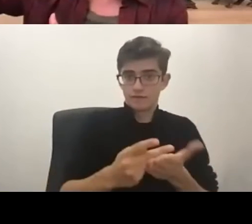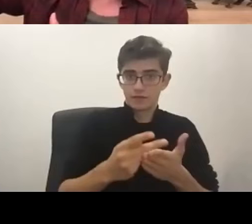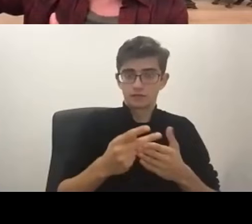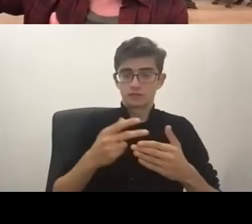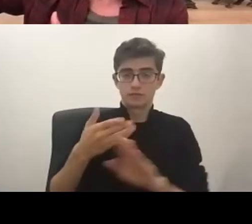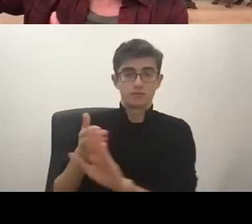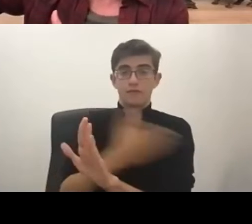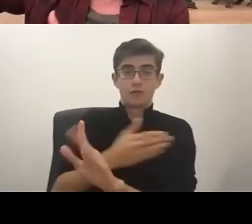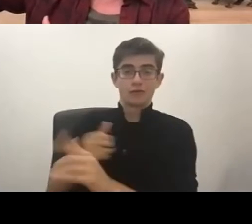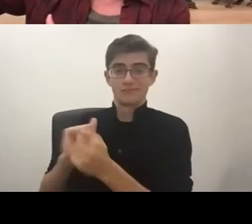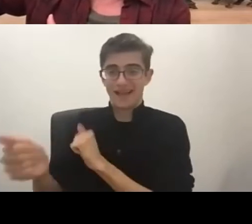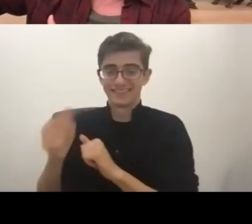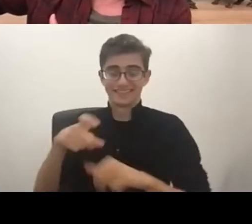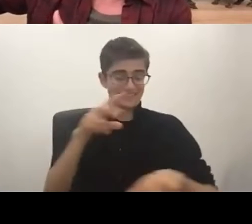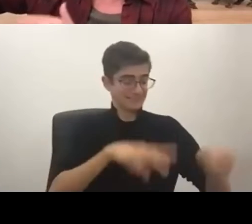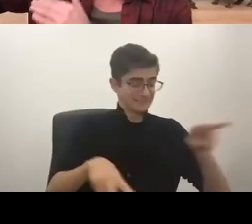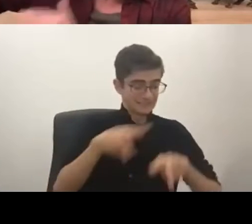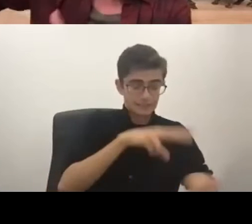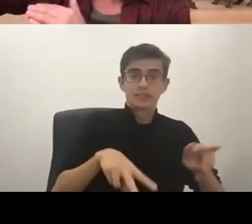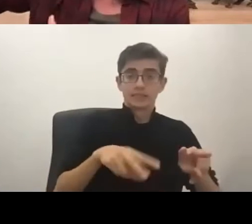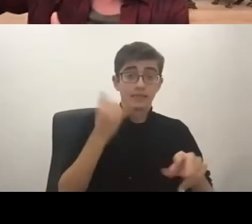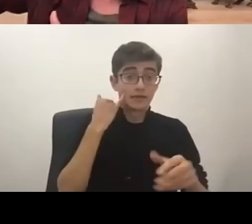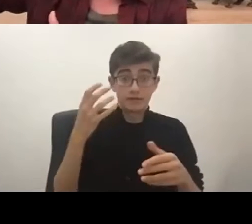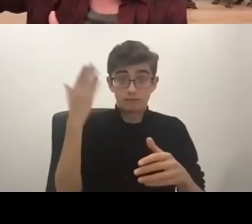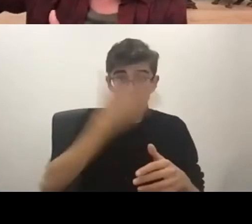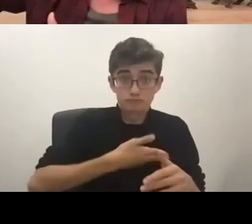in the environmental justice context,